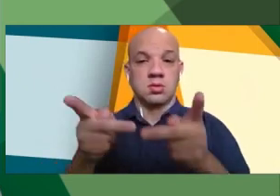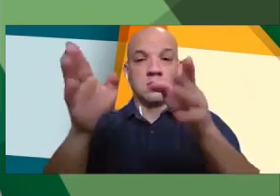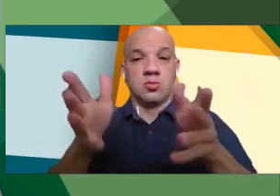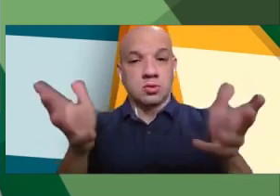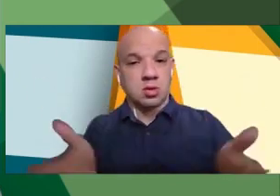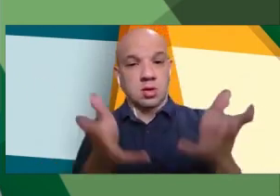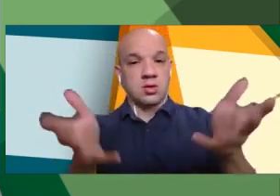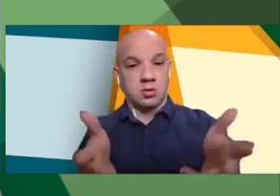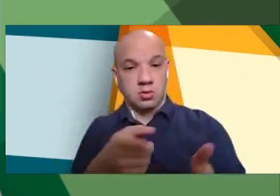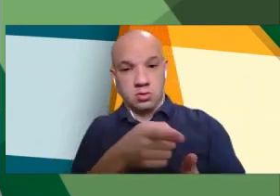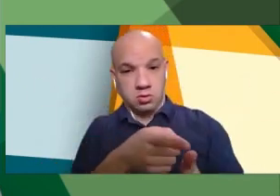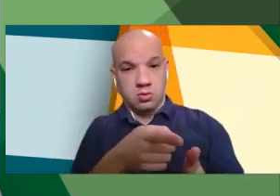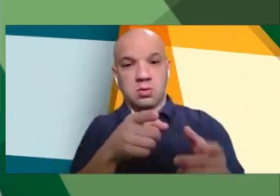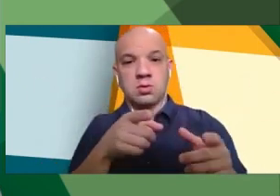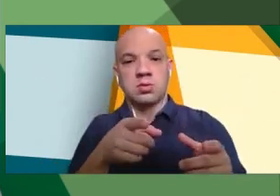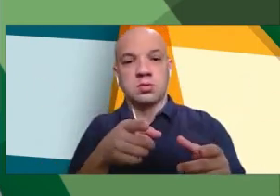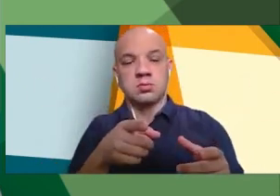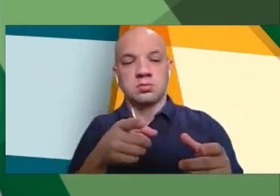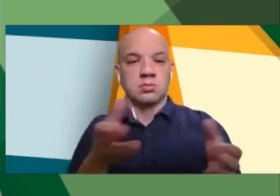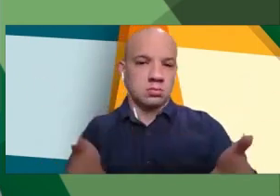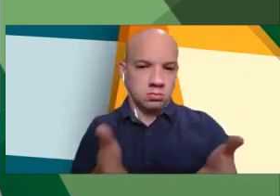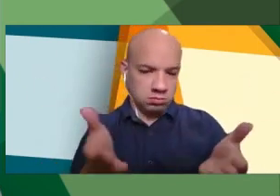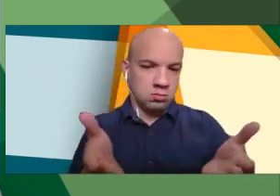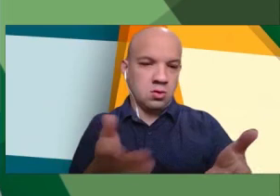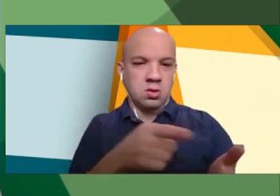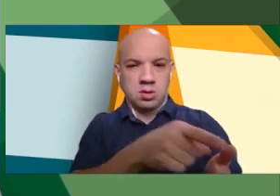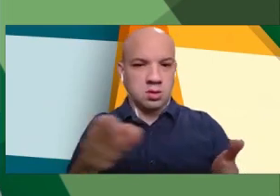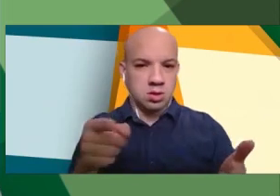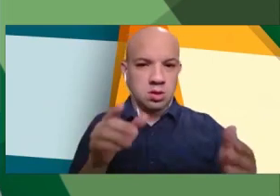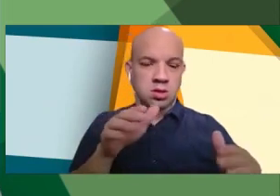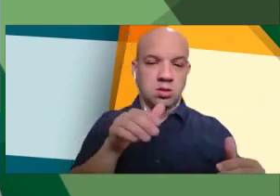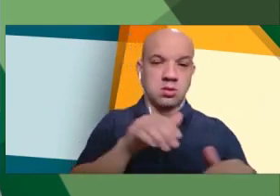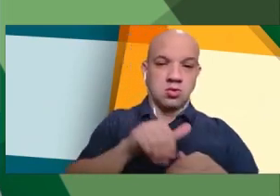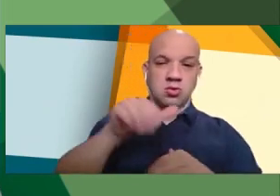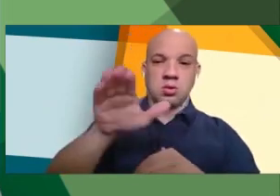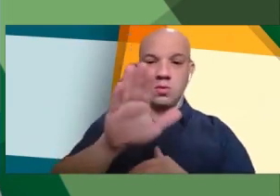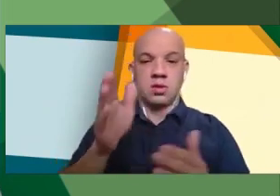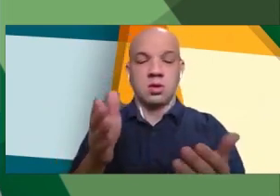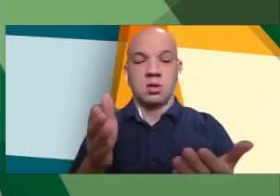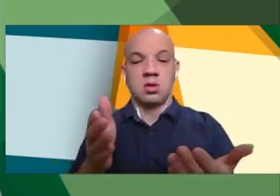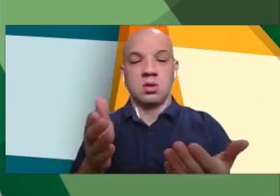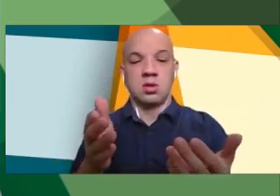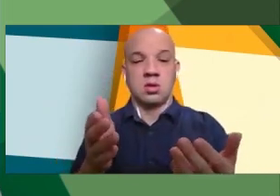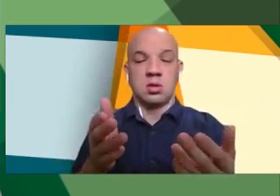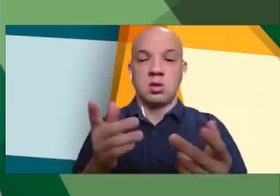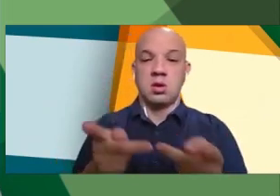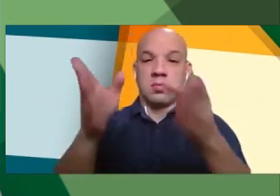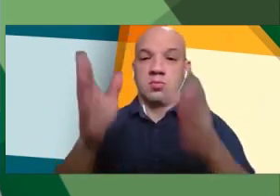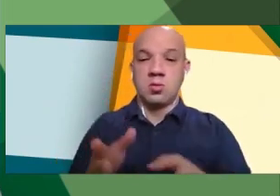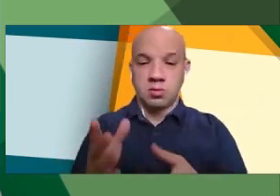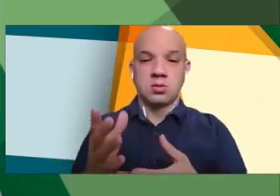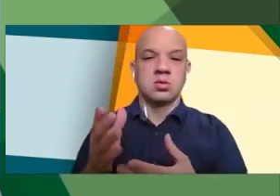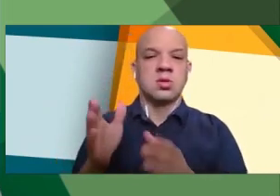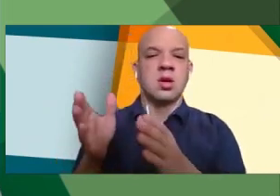encouraged to encourage proposers to submit with their proposals a proposed Section 3 plan